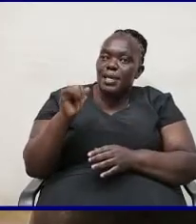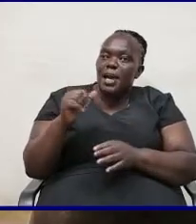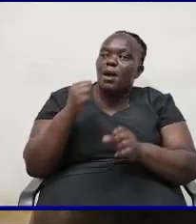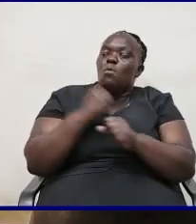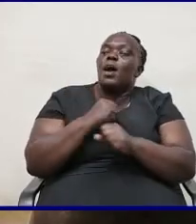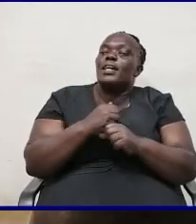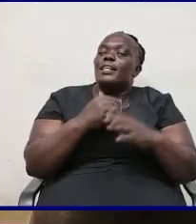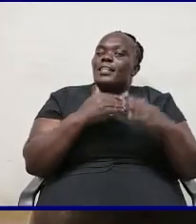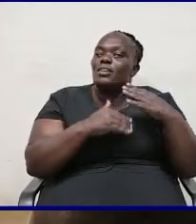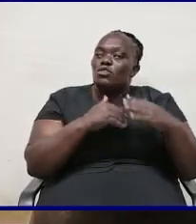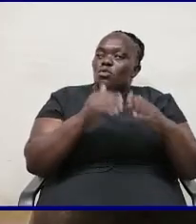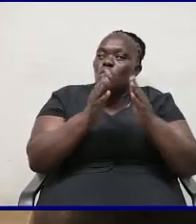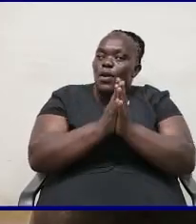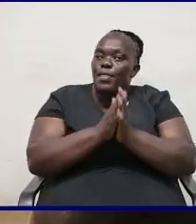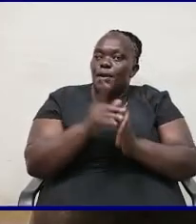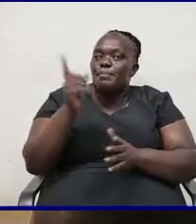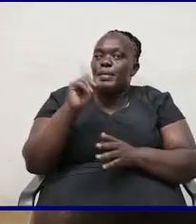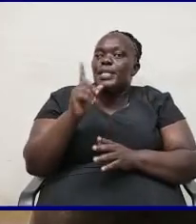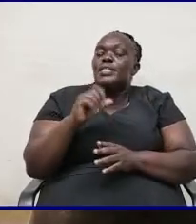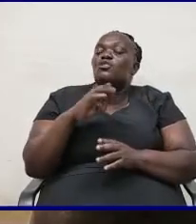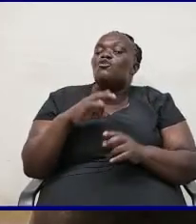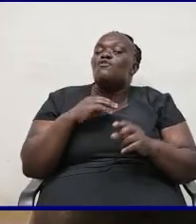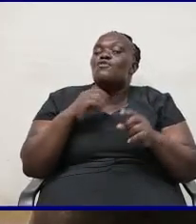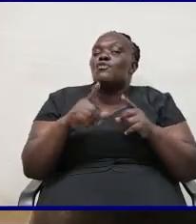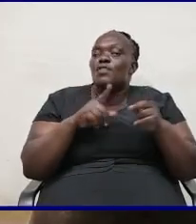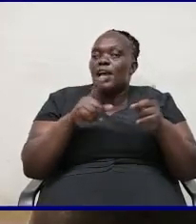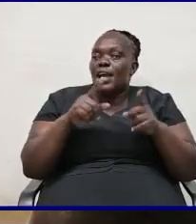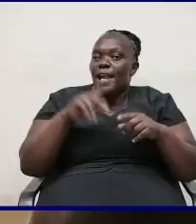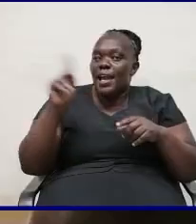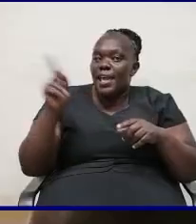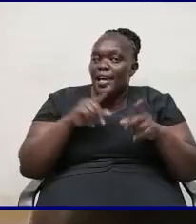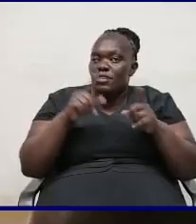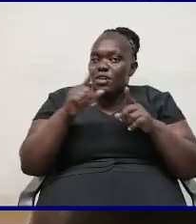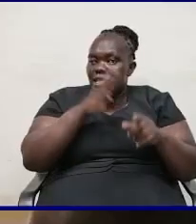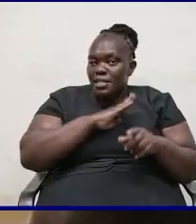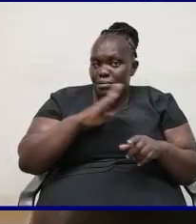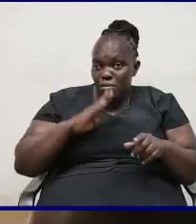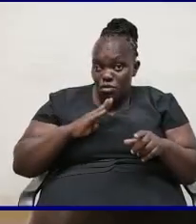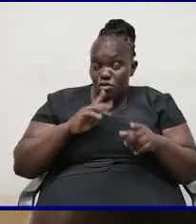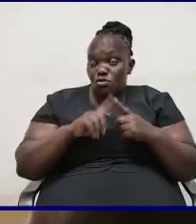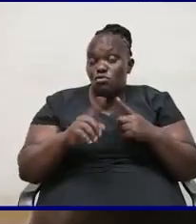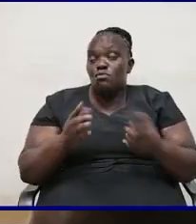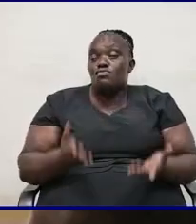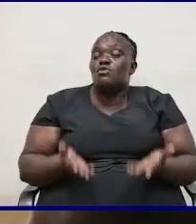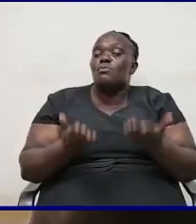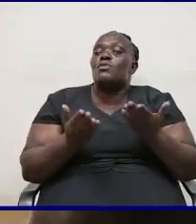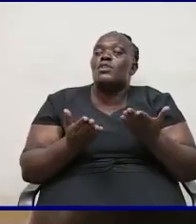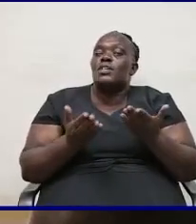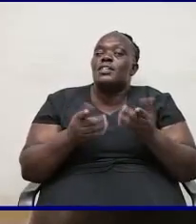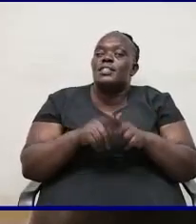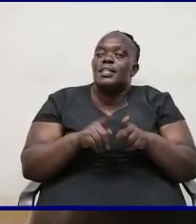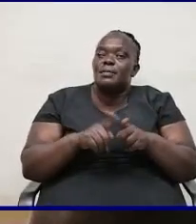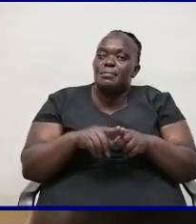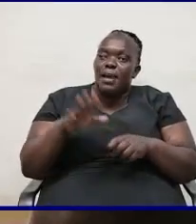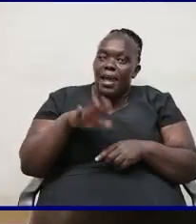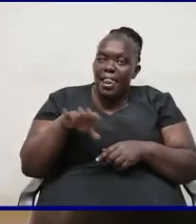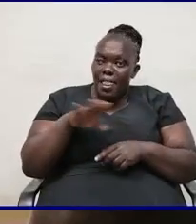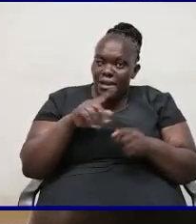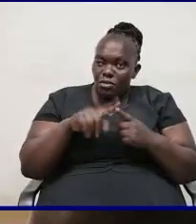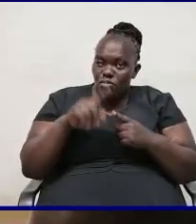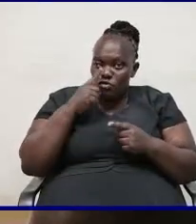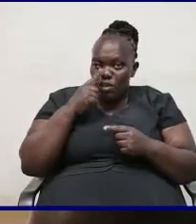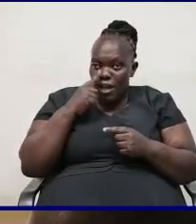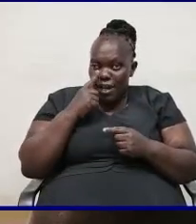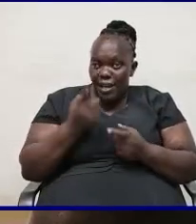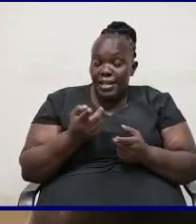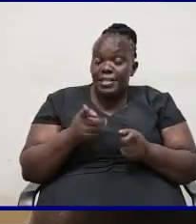We've worked very closely with the ministry through Kenya Tourism Board to promote Magical Kenya to